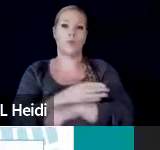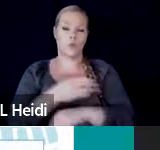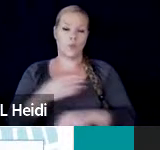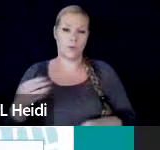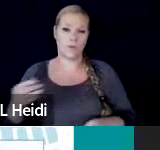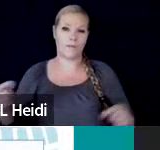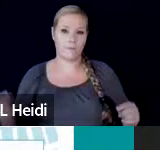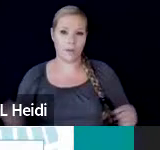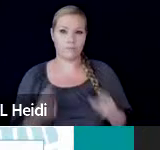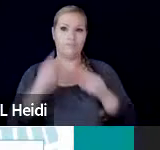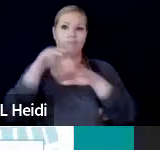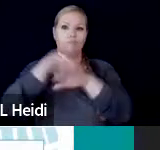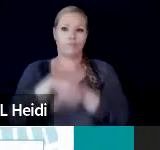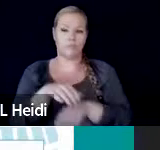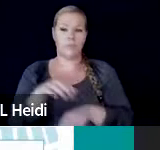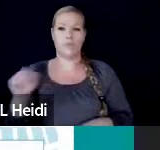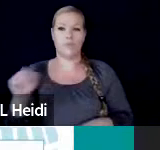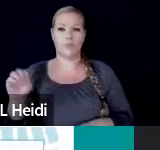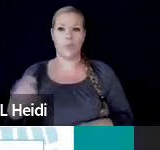accessibility